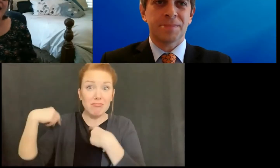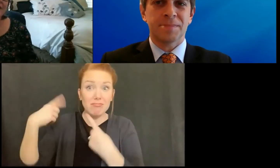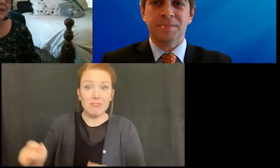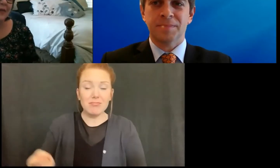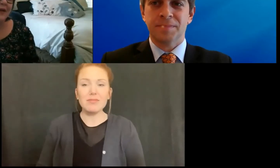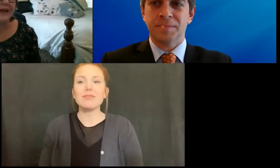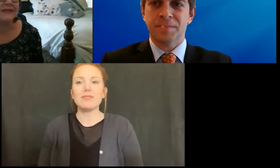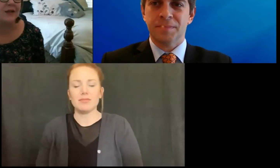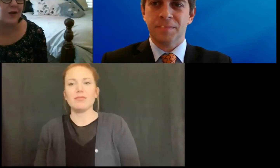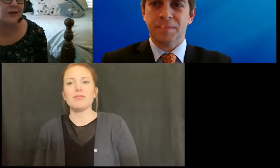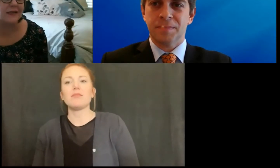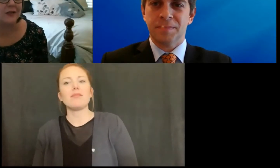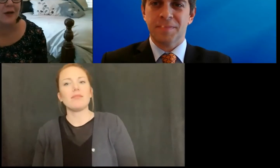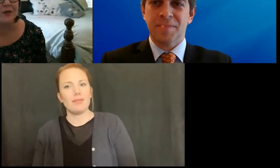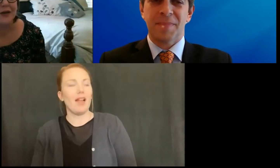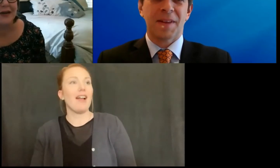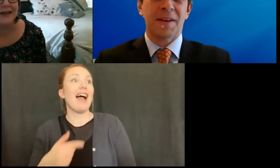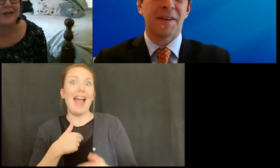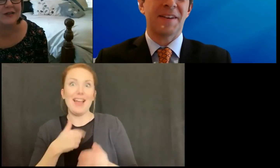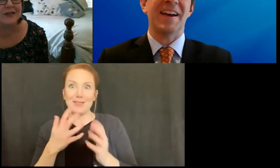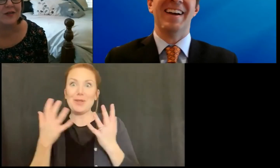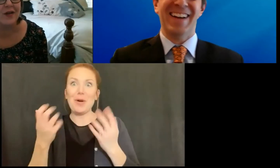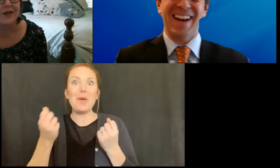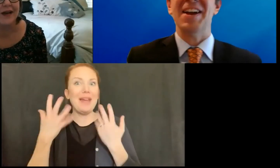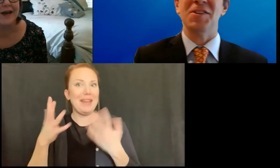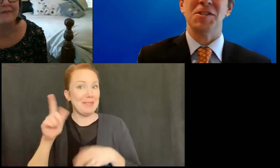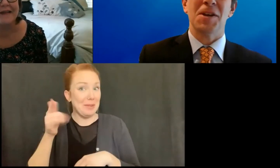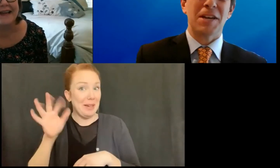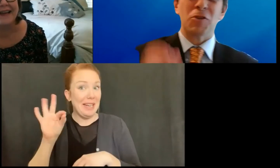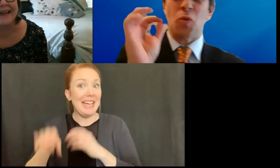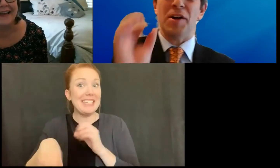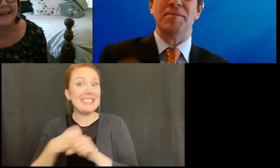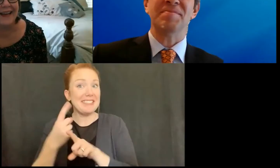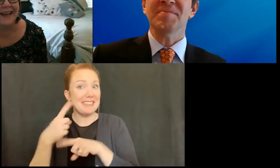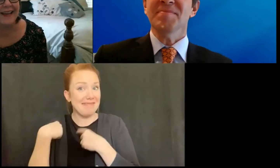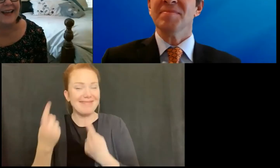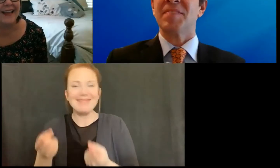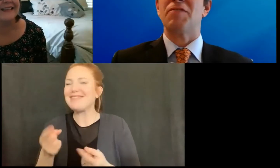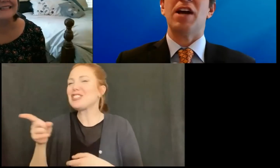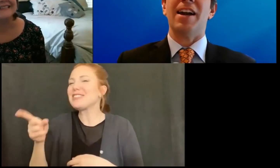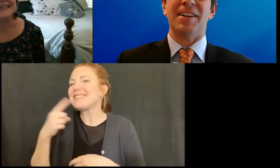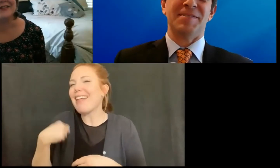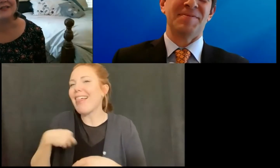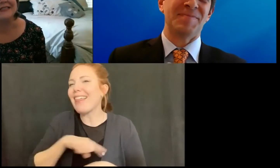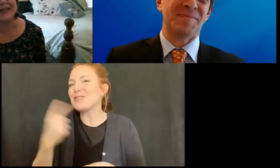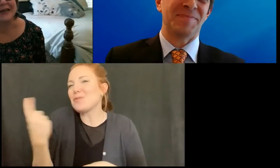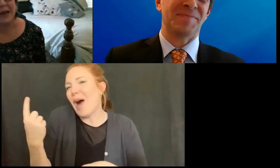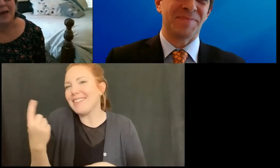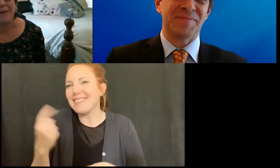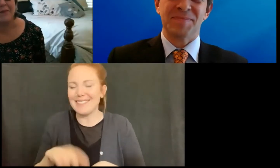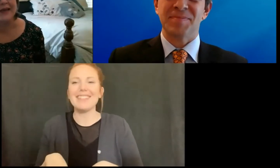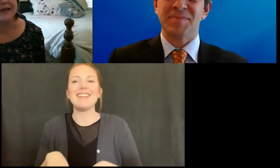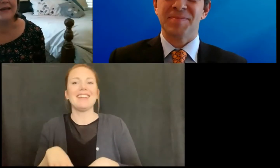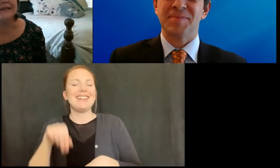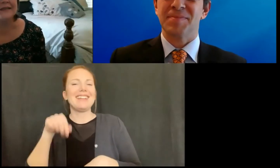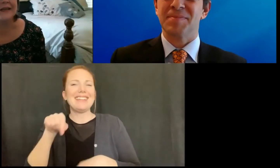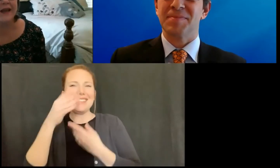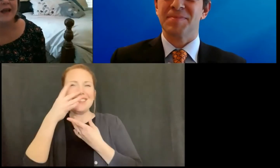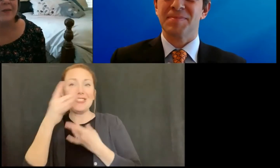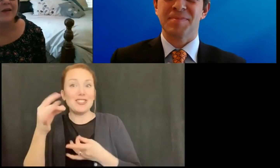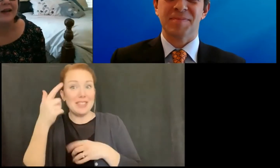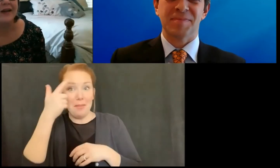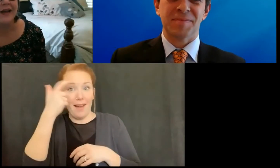I have so many. That's a long time, you know, 29 years is a Yeah, long I know. time. Just give us one. And this if you is got it. interesting